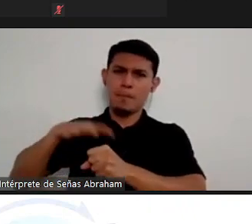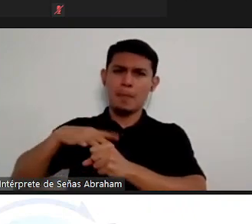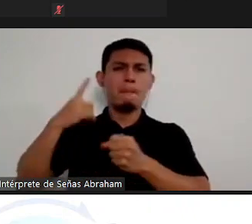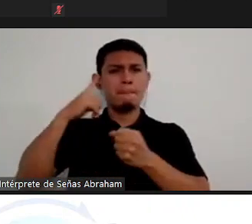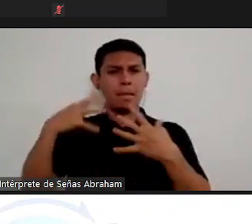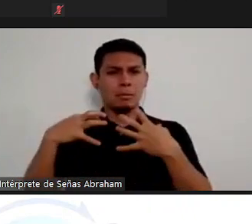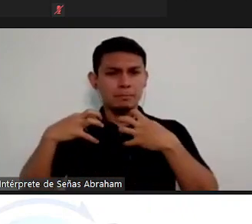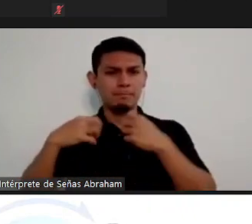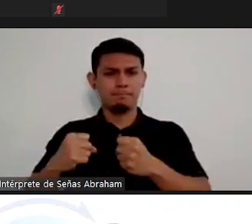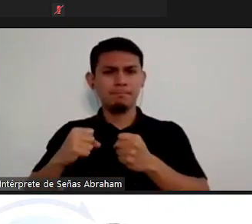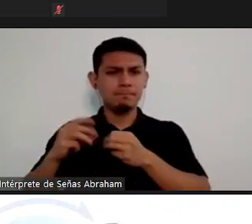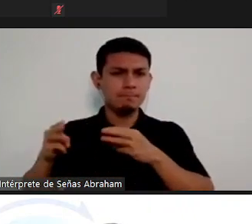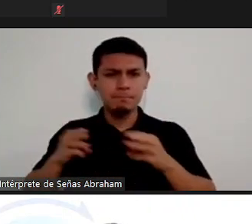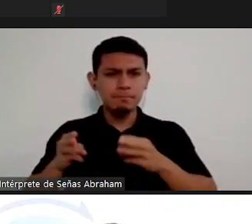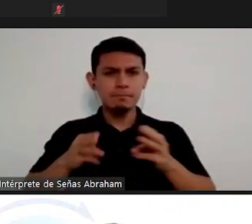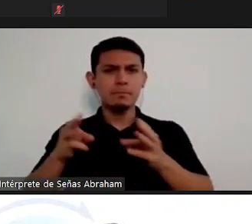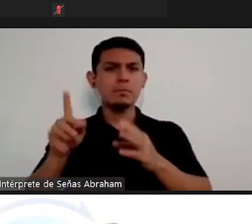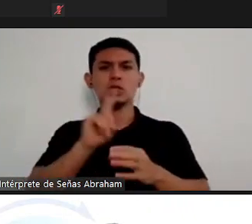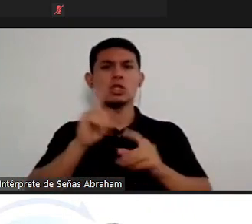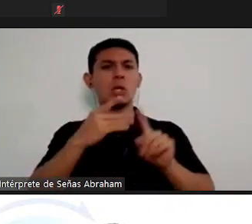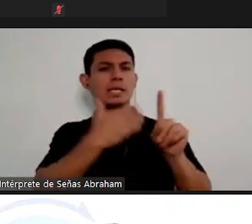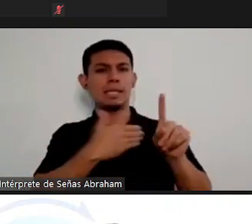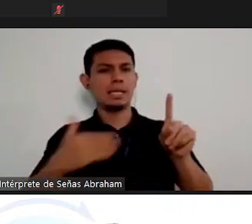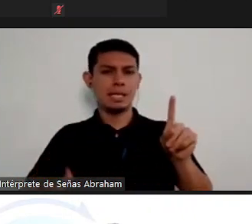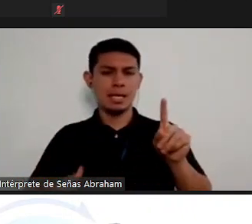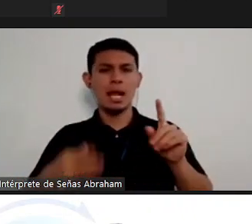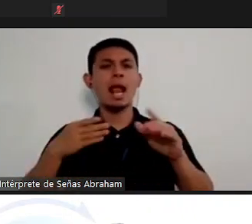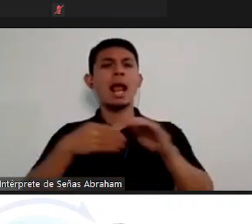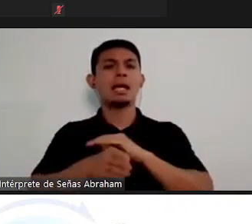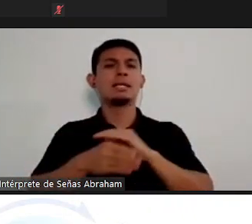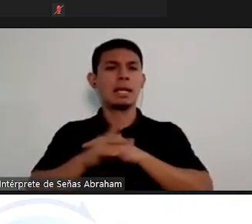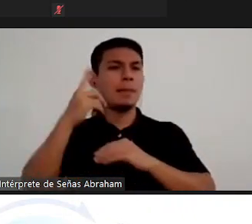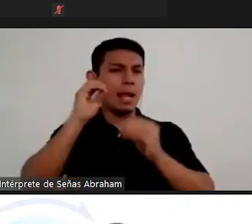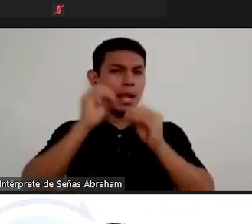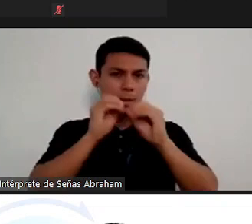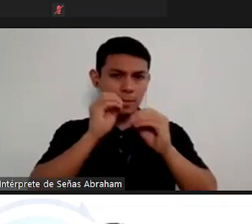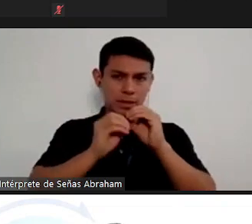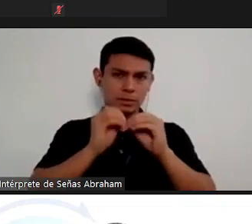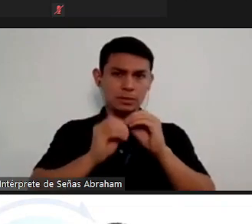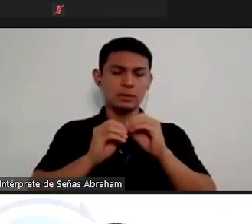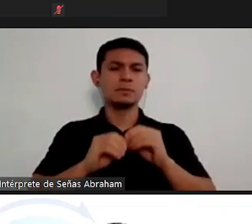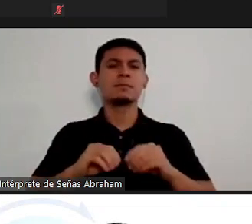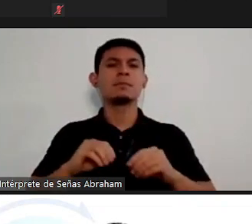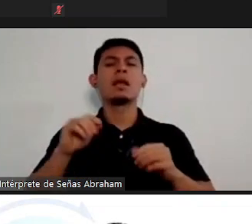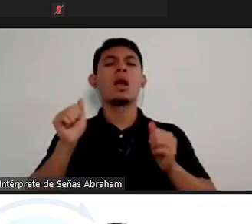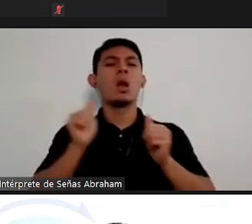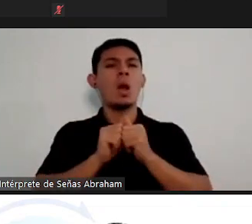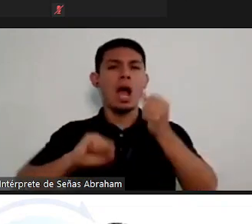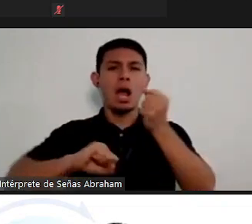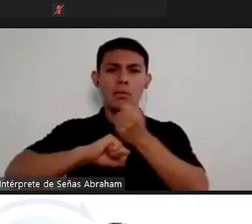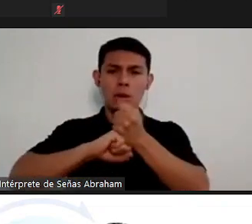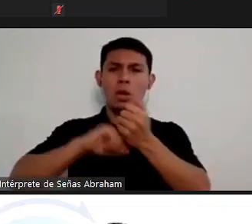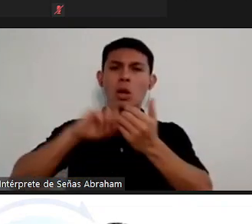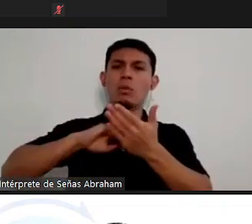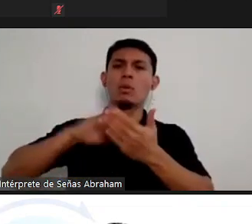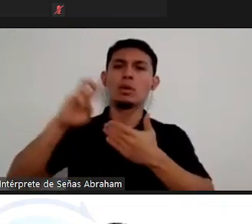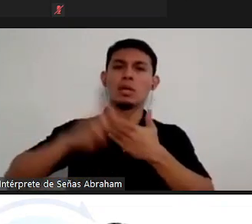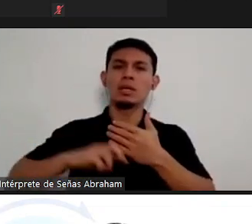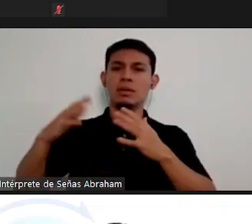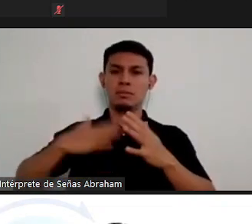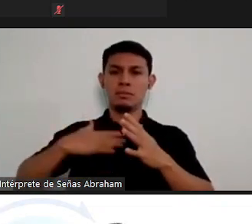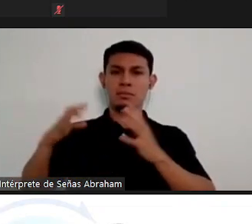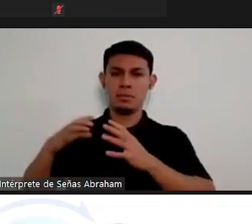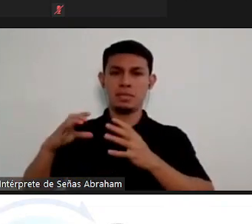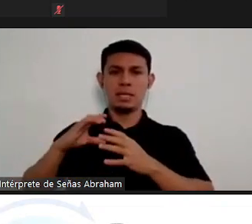reinforce the non-governmental mechanism to access it to redress